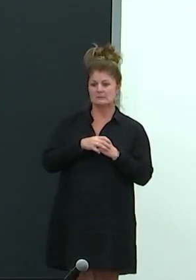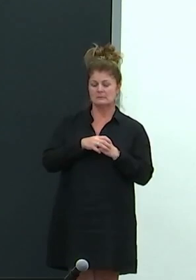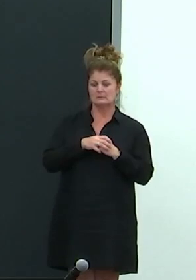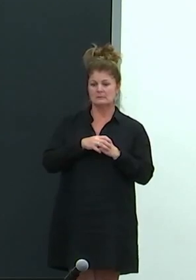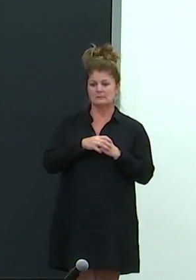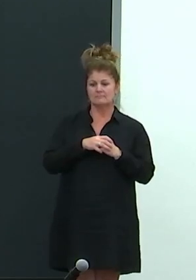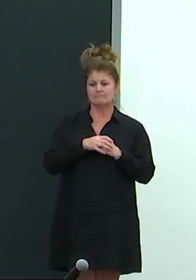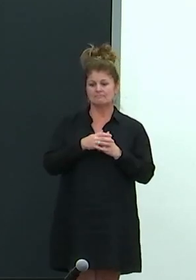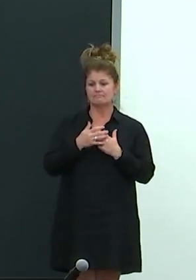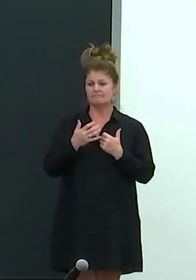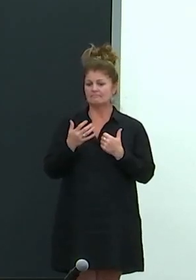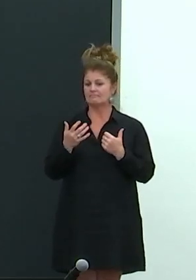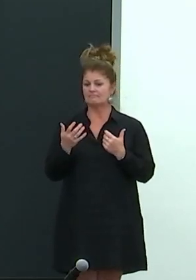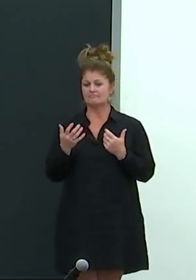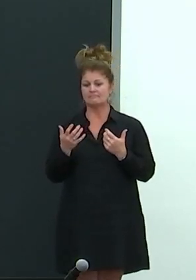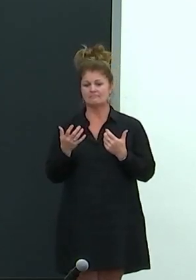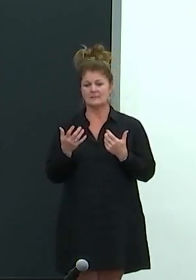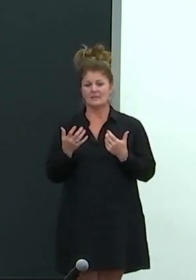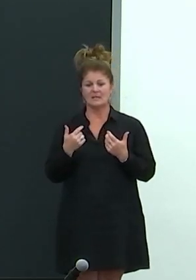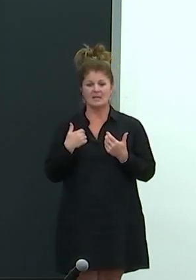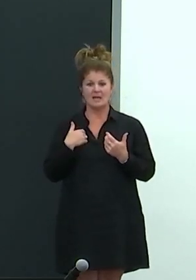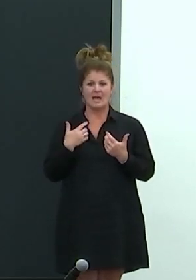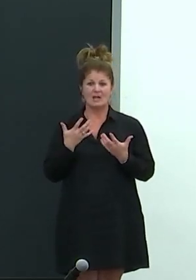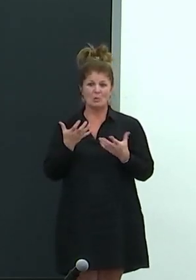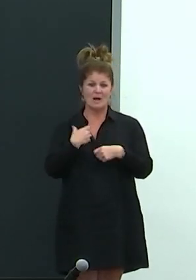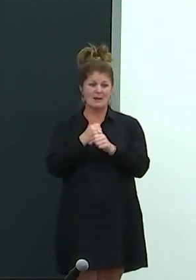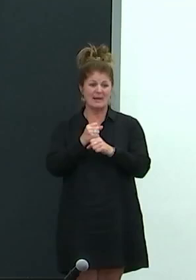you want to make it not suck so bad,